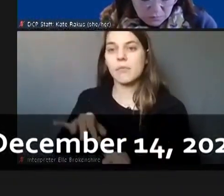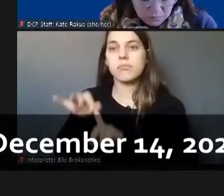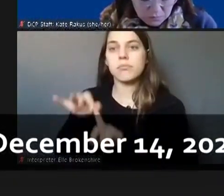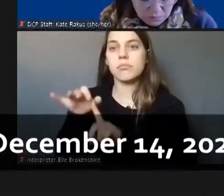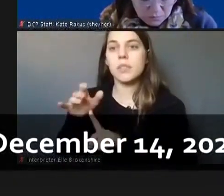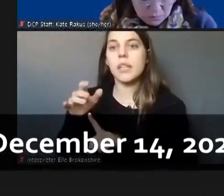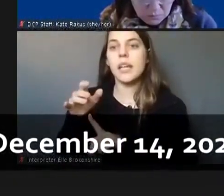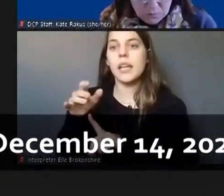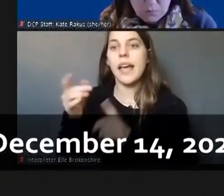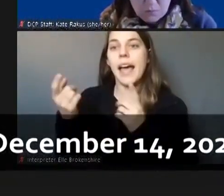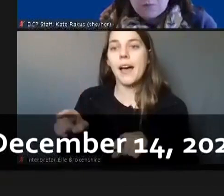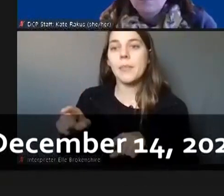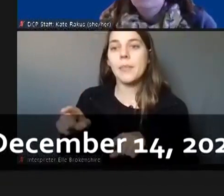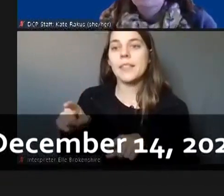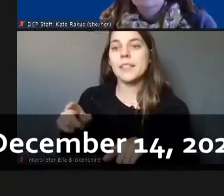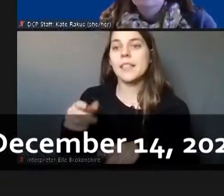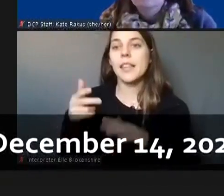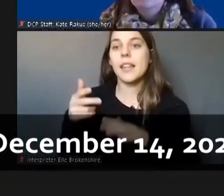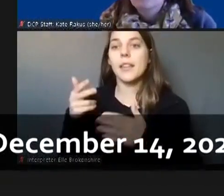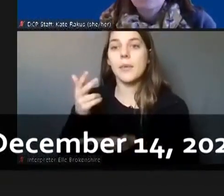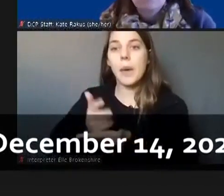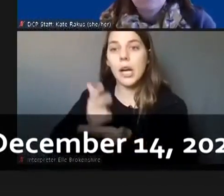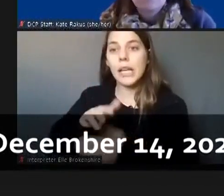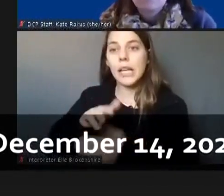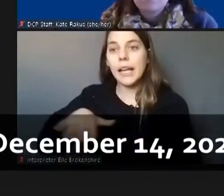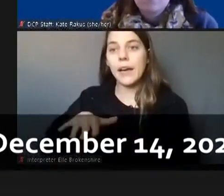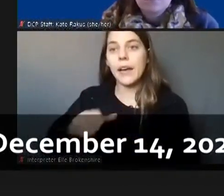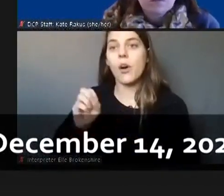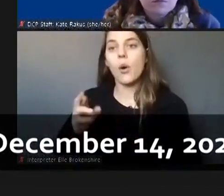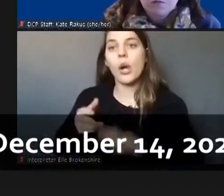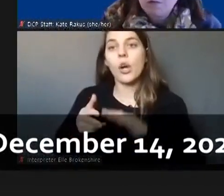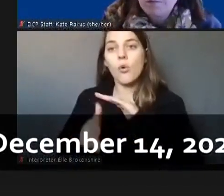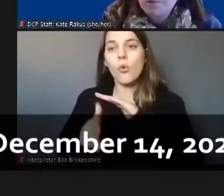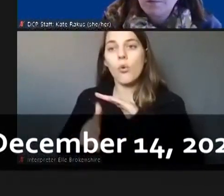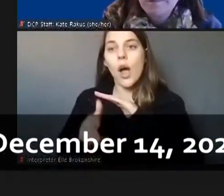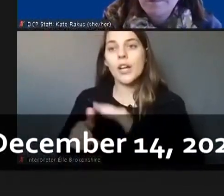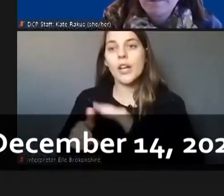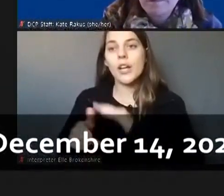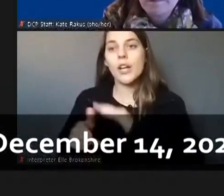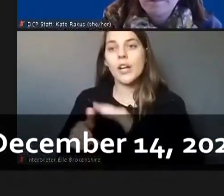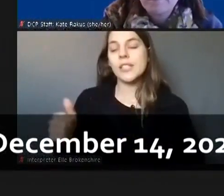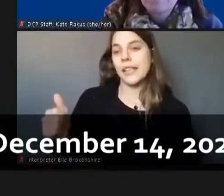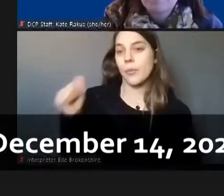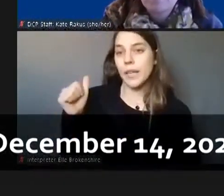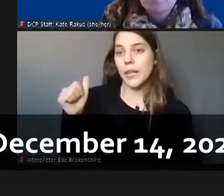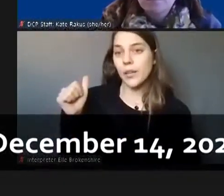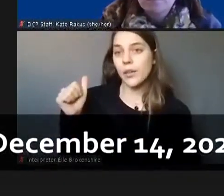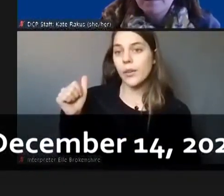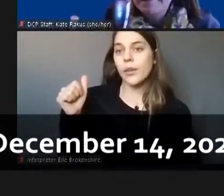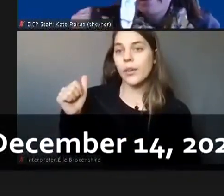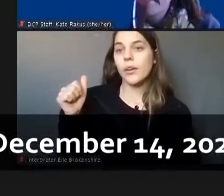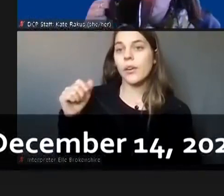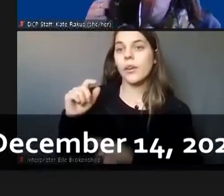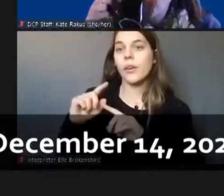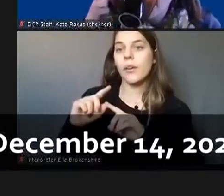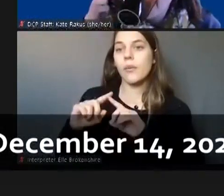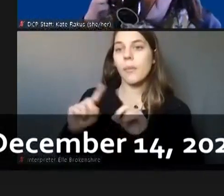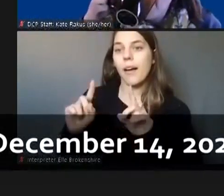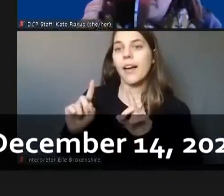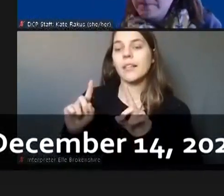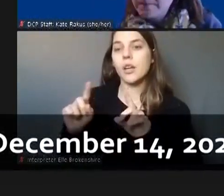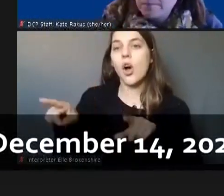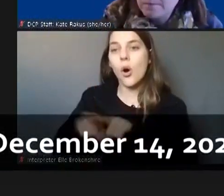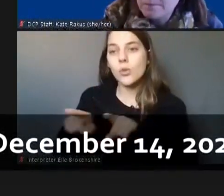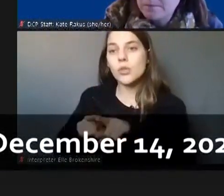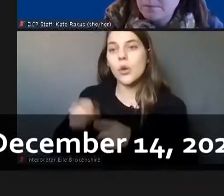or the parking pad is located in the rear, but was within a side setback also in that